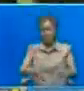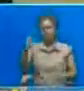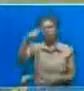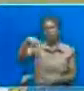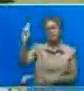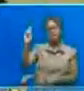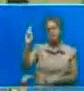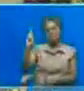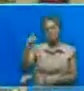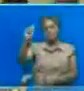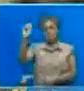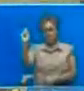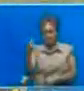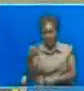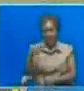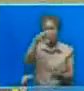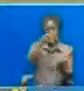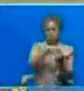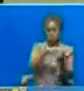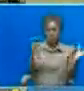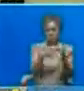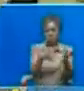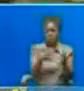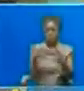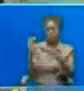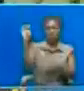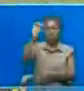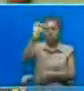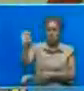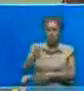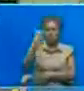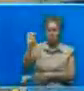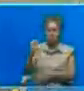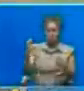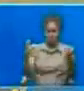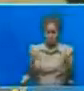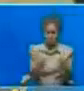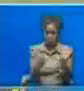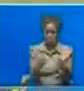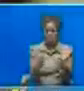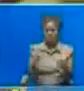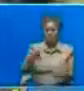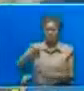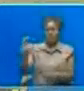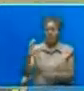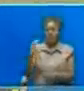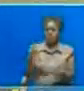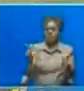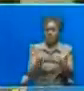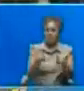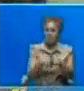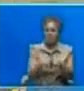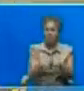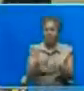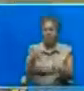them. Kenya has been placed in the same pool with European World Hockey League Round 1 champions France, Caribbean winners Trinidad and Tobago,